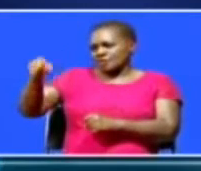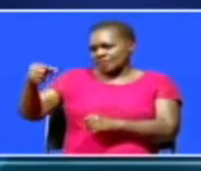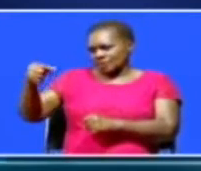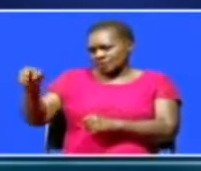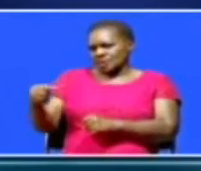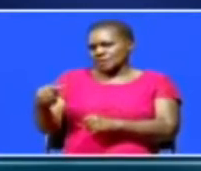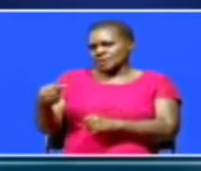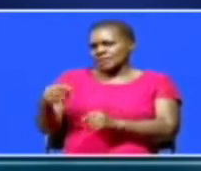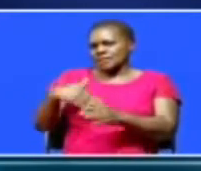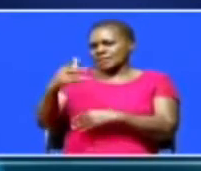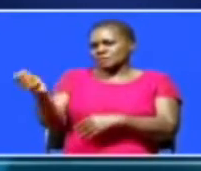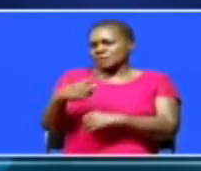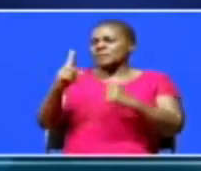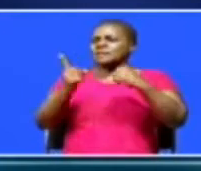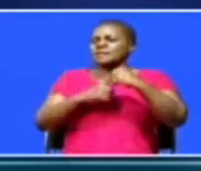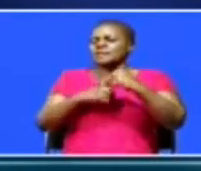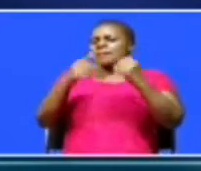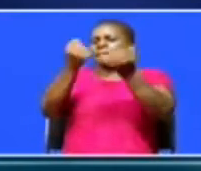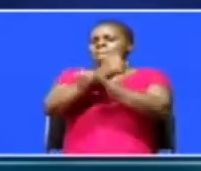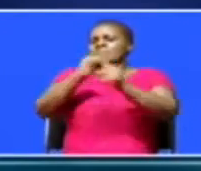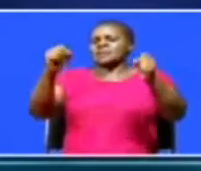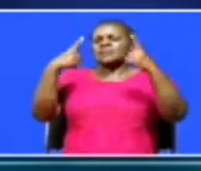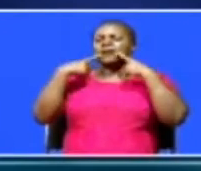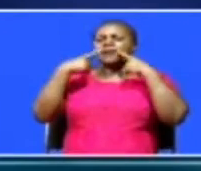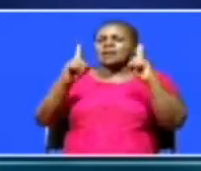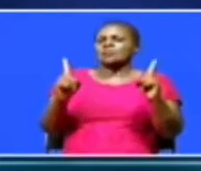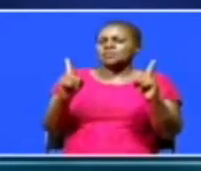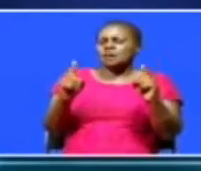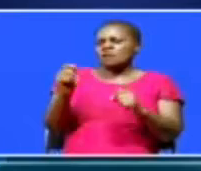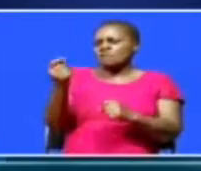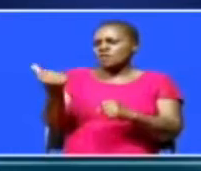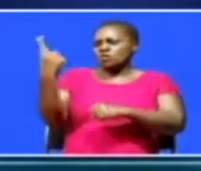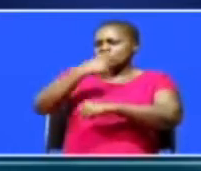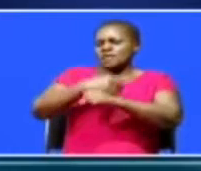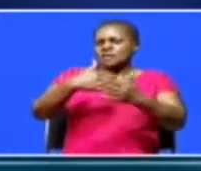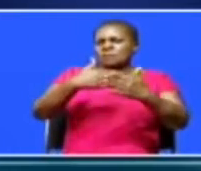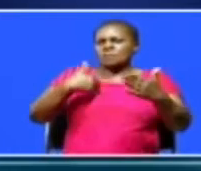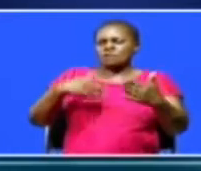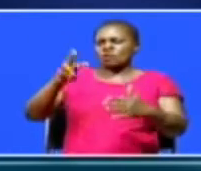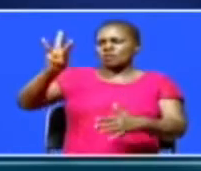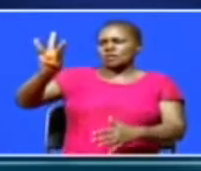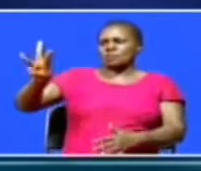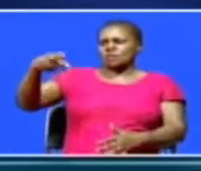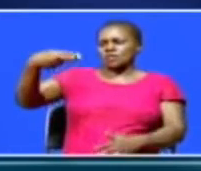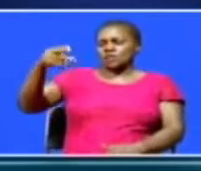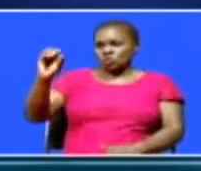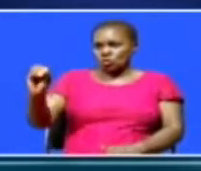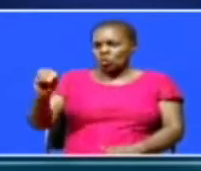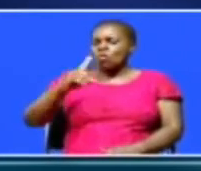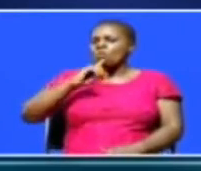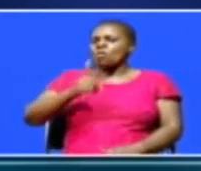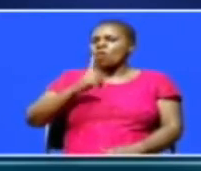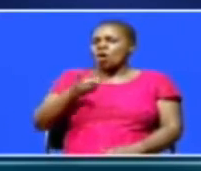persist through the next 6 months. The president's announcement came only days before the World Health Organization